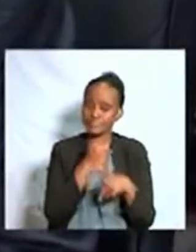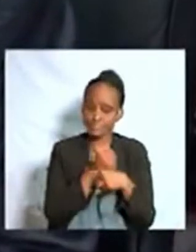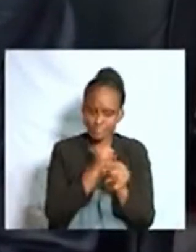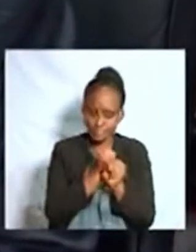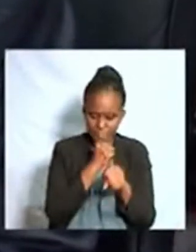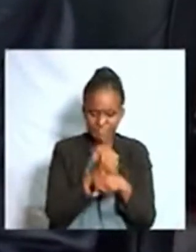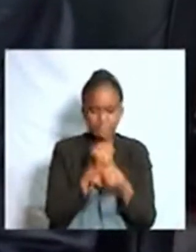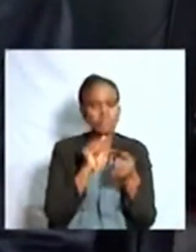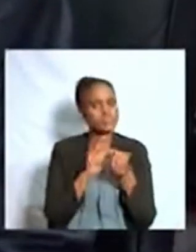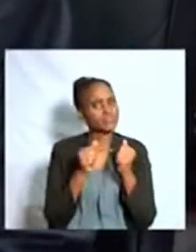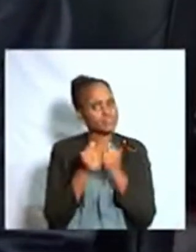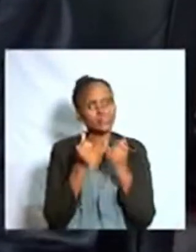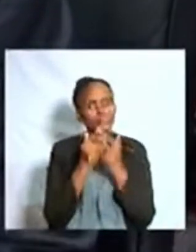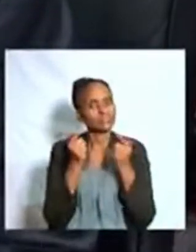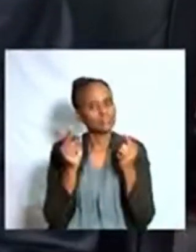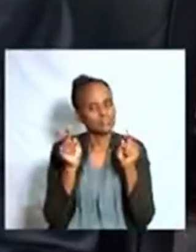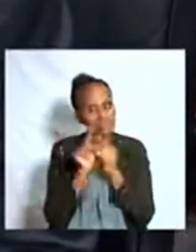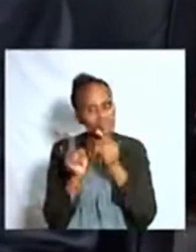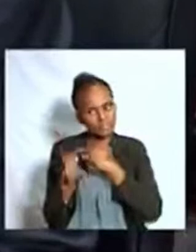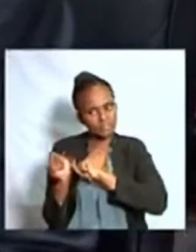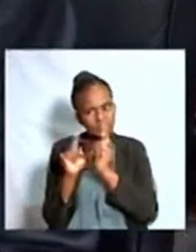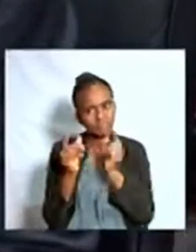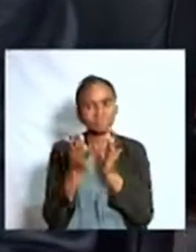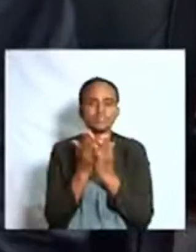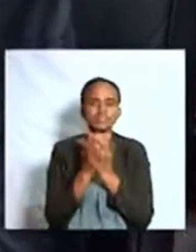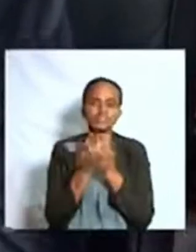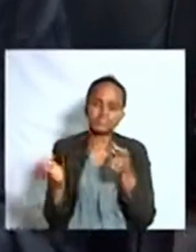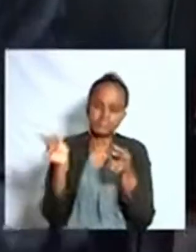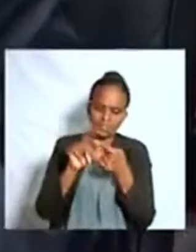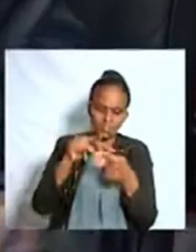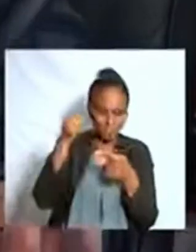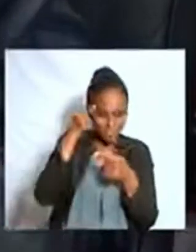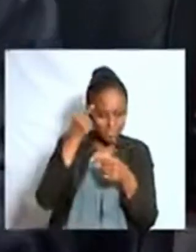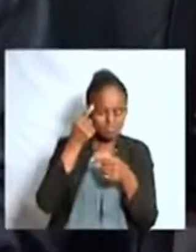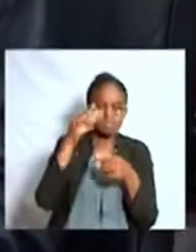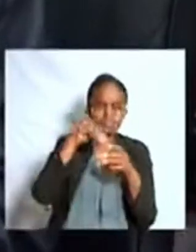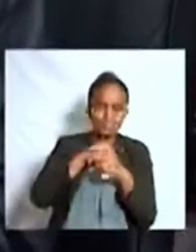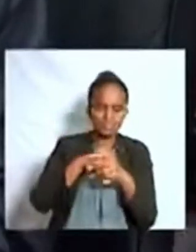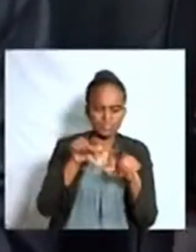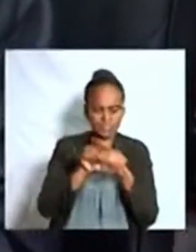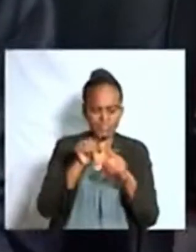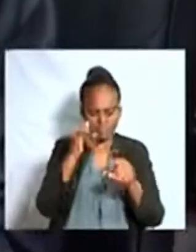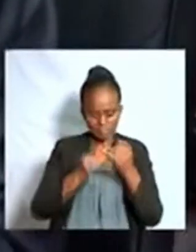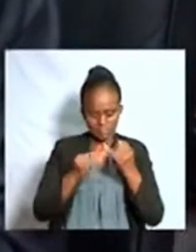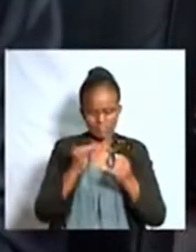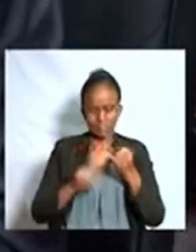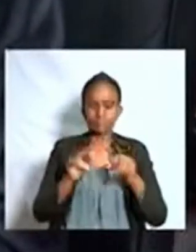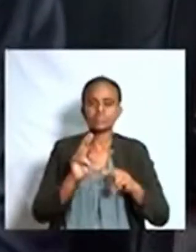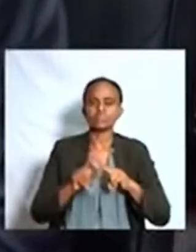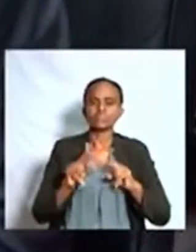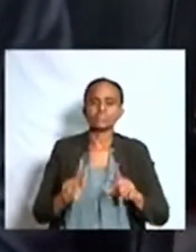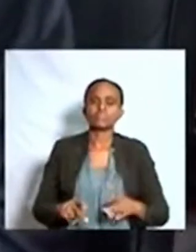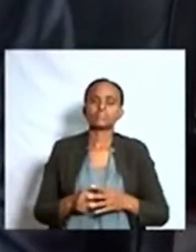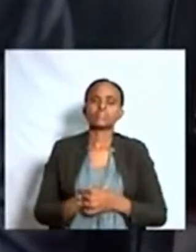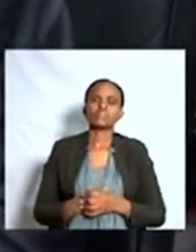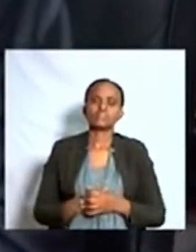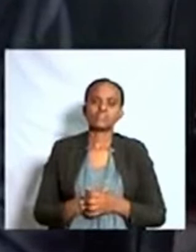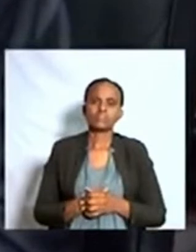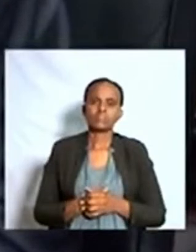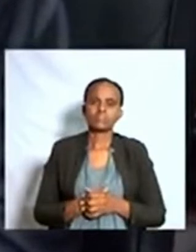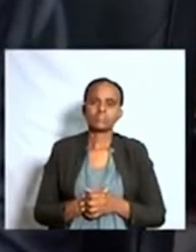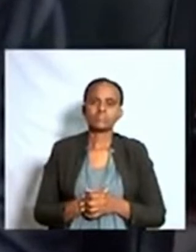crisis, and he got the books until when government comes in. The last one, Chair, is